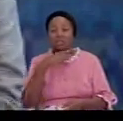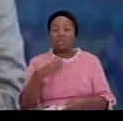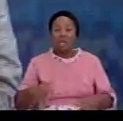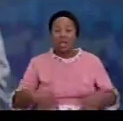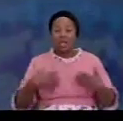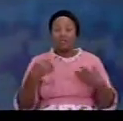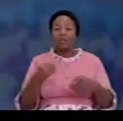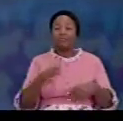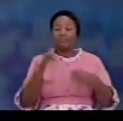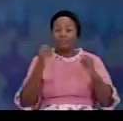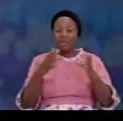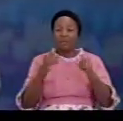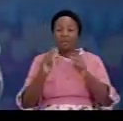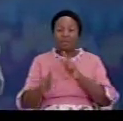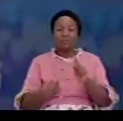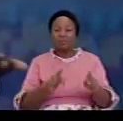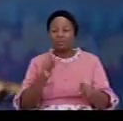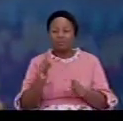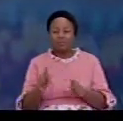people.